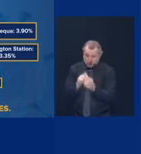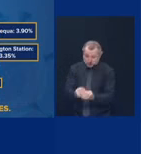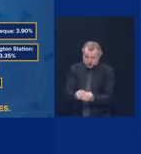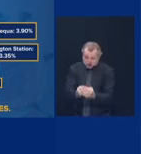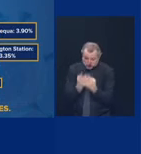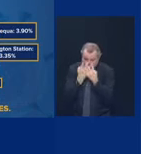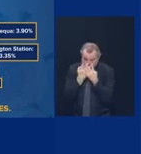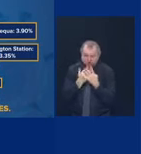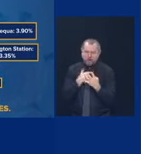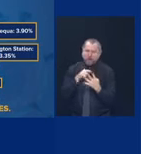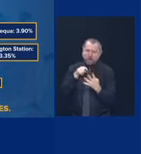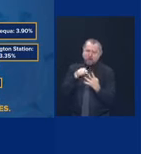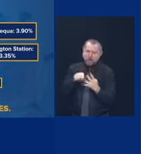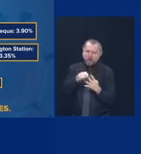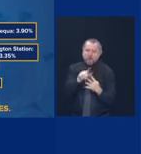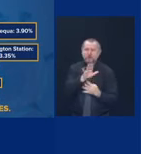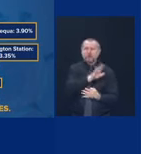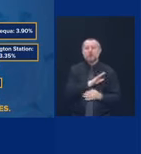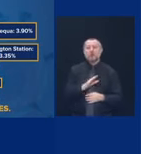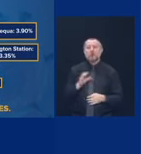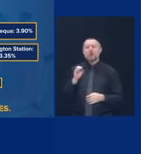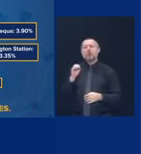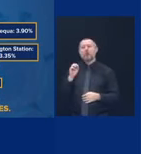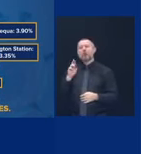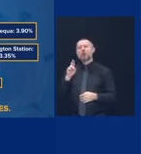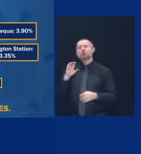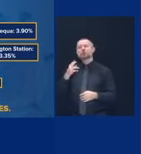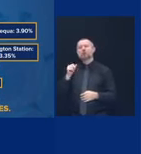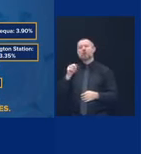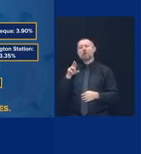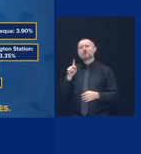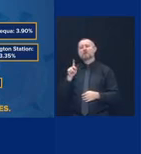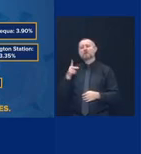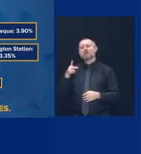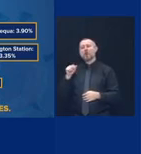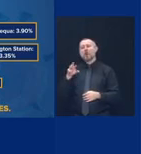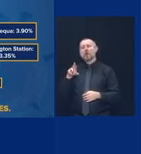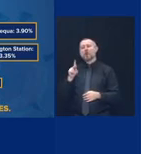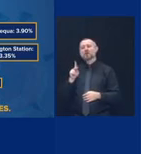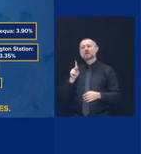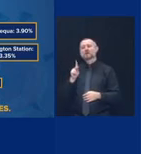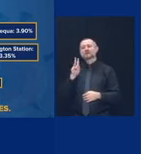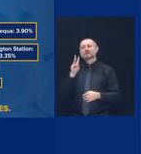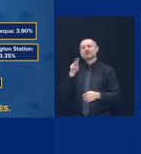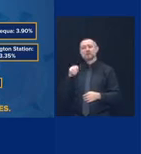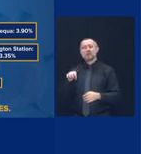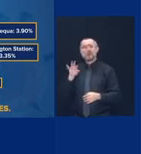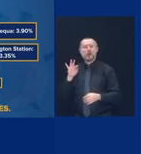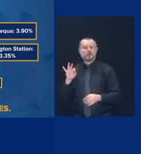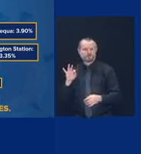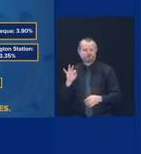Tonawanda, 6.8. Orchard Park, 6.9. West Seneca, 8%.